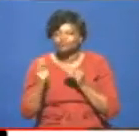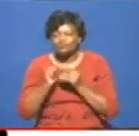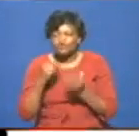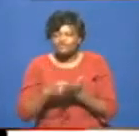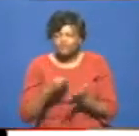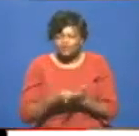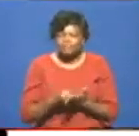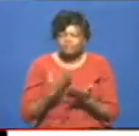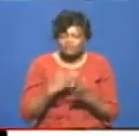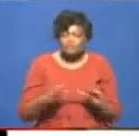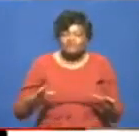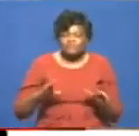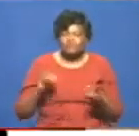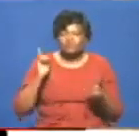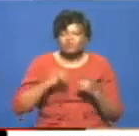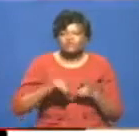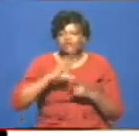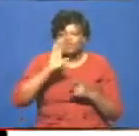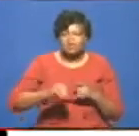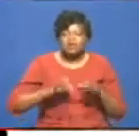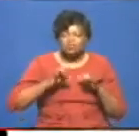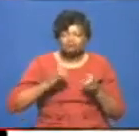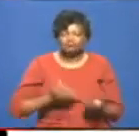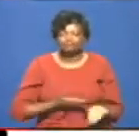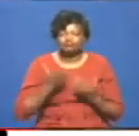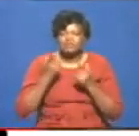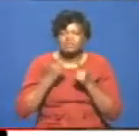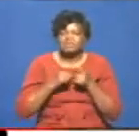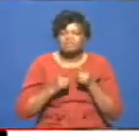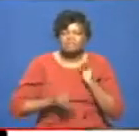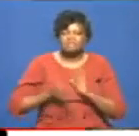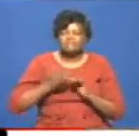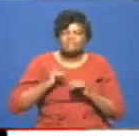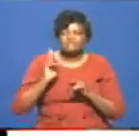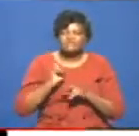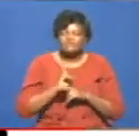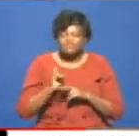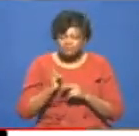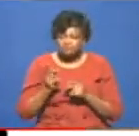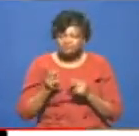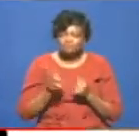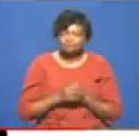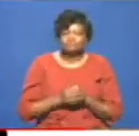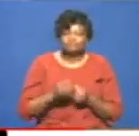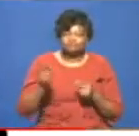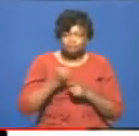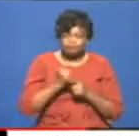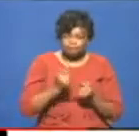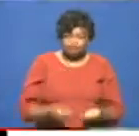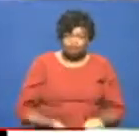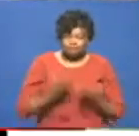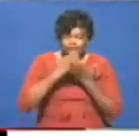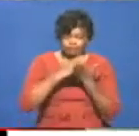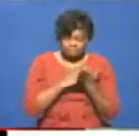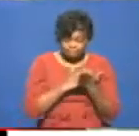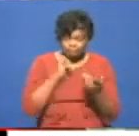targeting African agricultural exports and hasten inspection and quarantine procedures. The trade promotion program